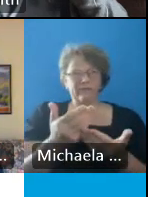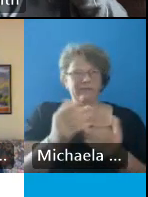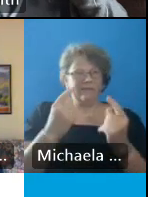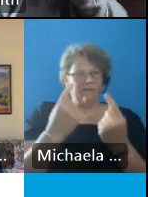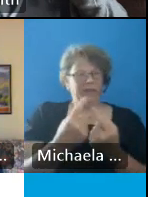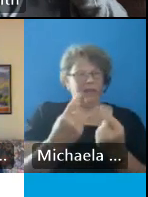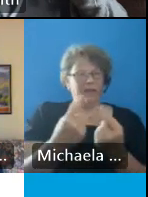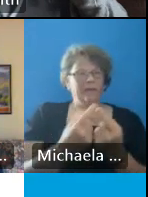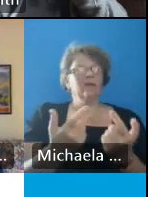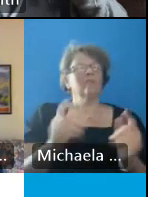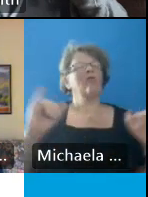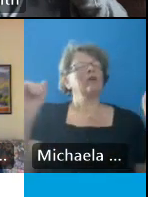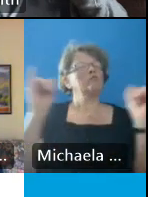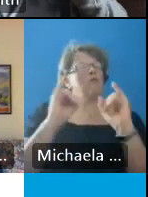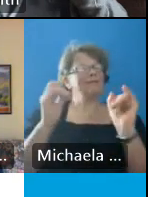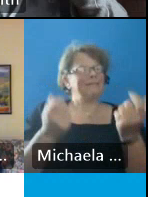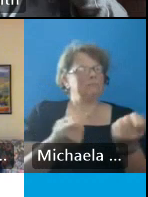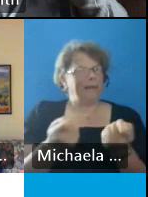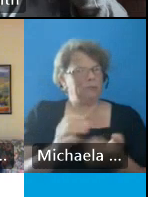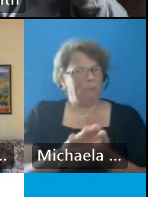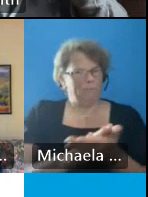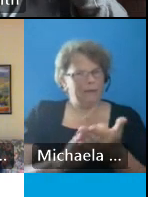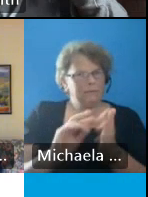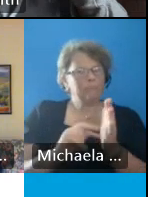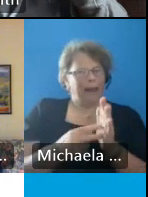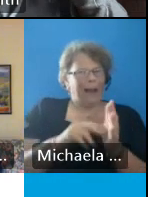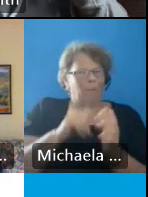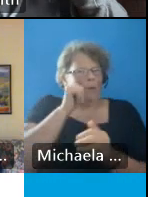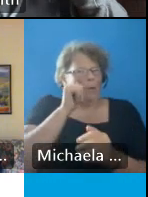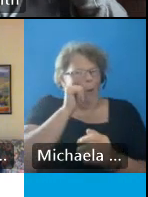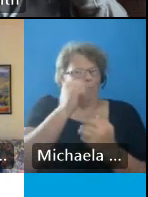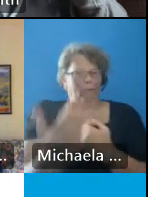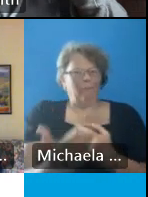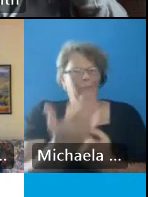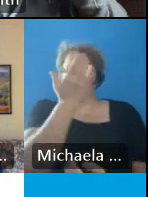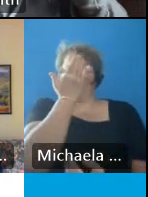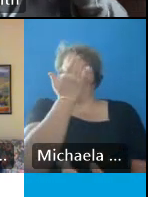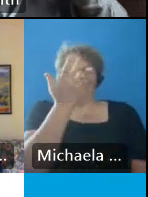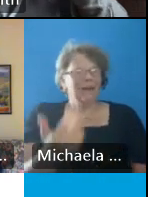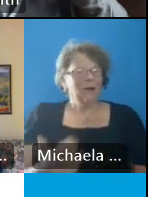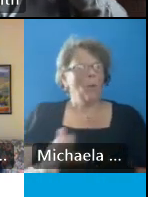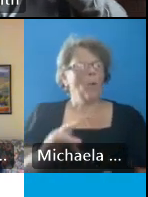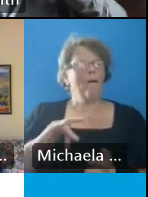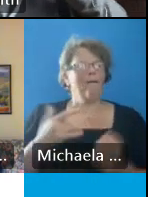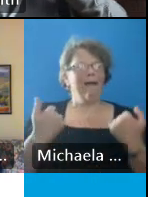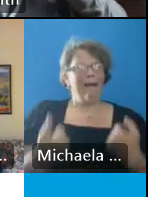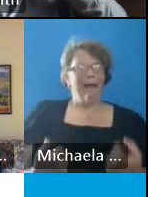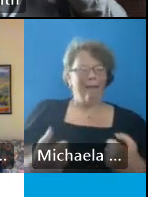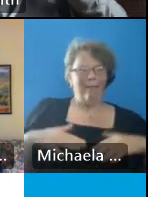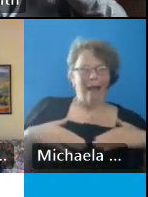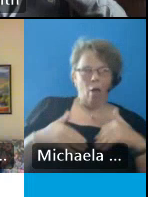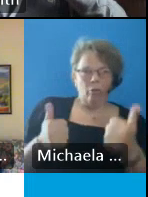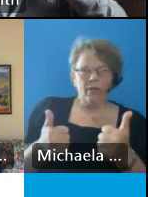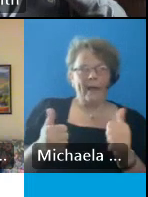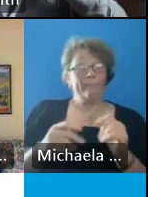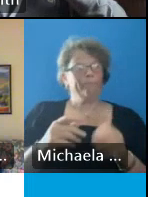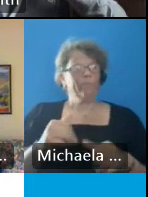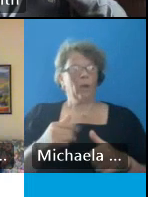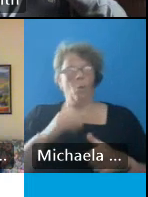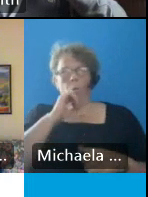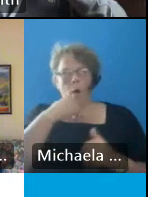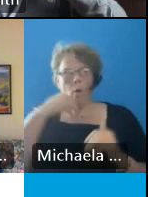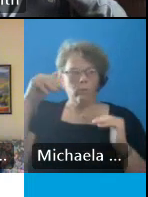in terms of helping people to manage ill health that hopefully doesn't occur or is not as progressed as it